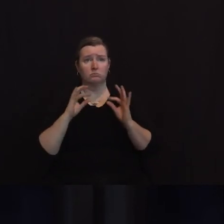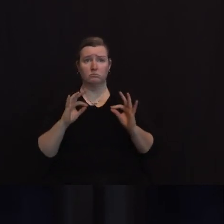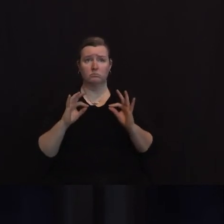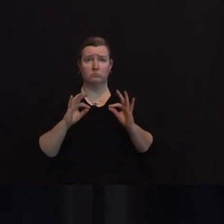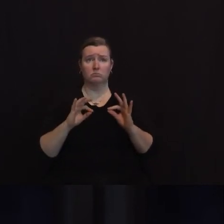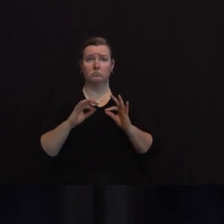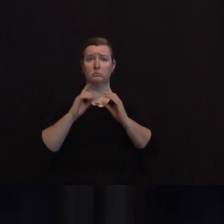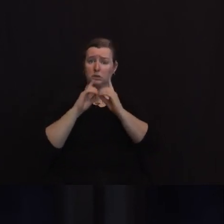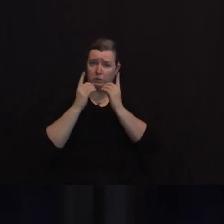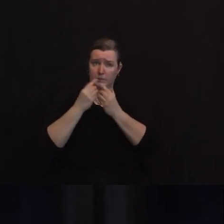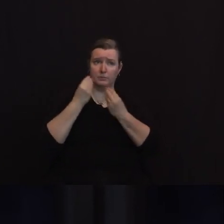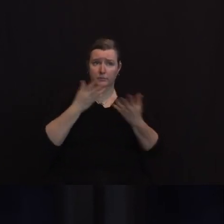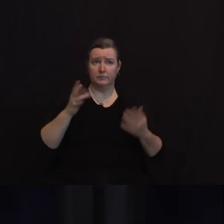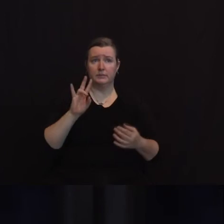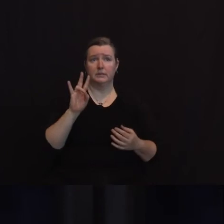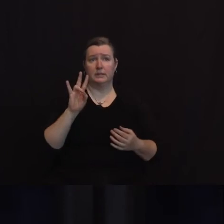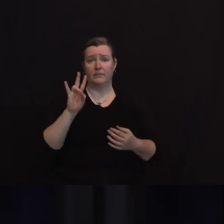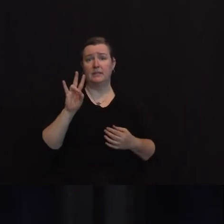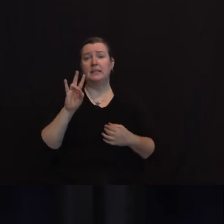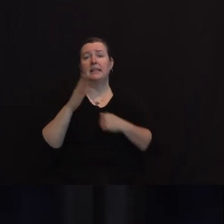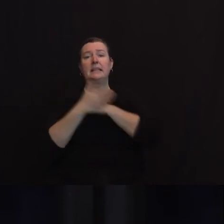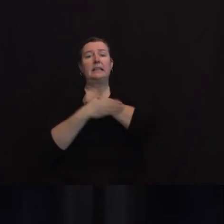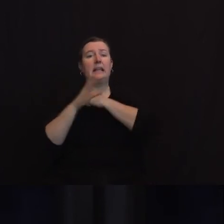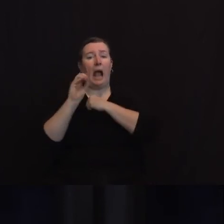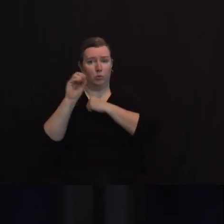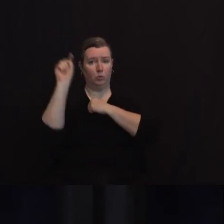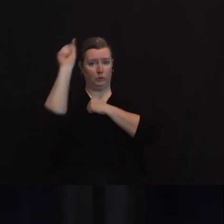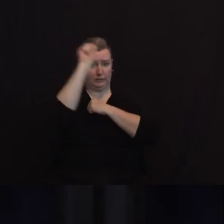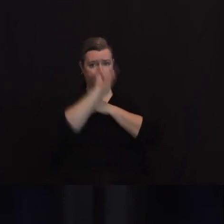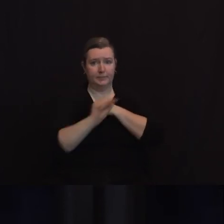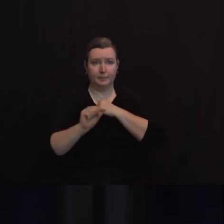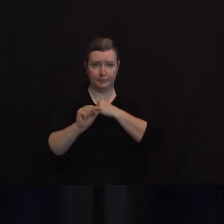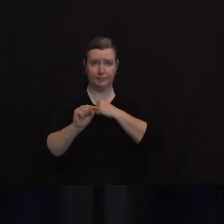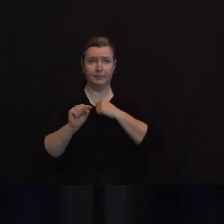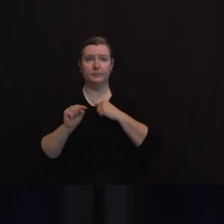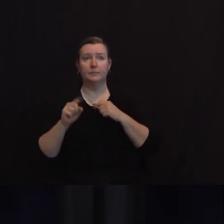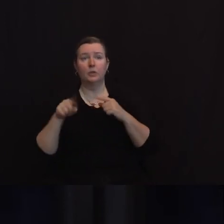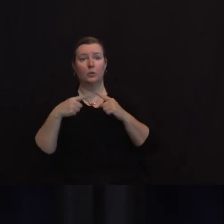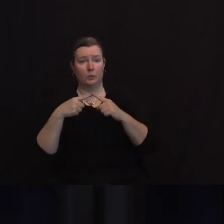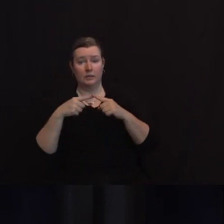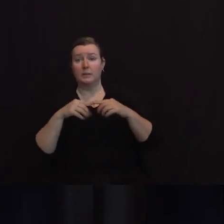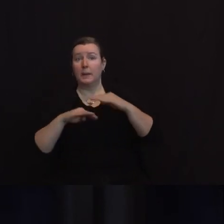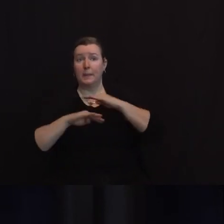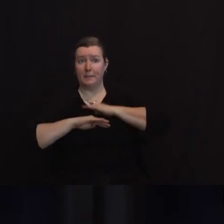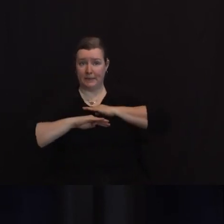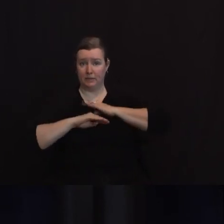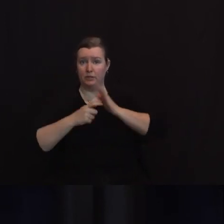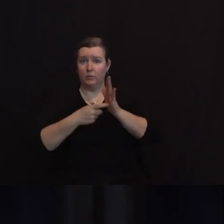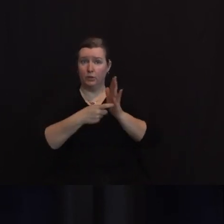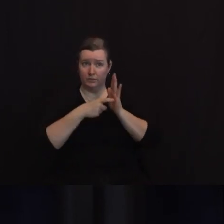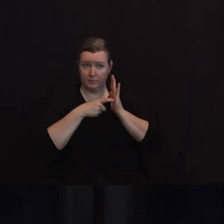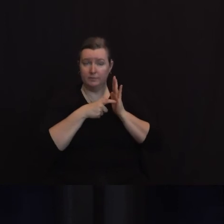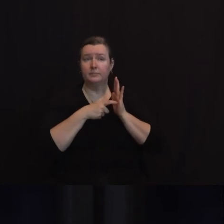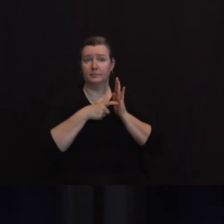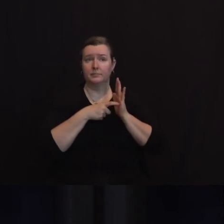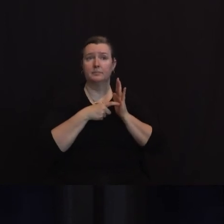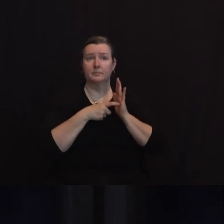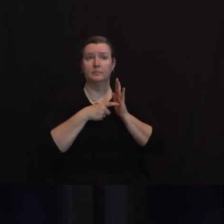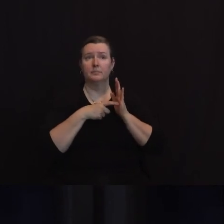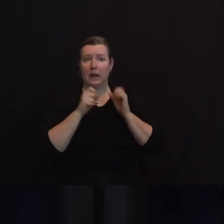counties that once they meet certain requirements and attest to them, they can restart